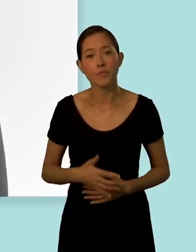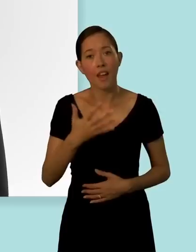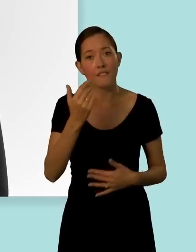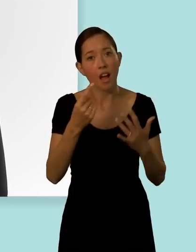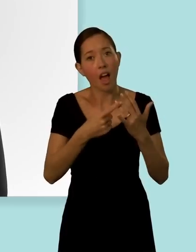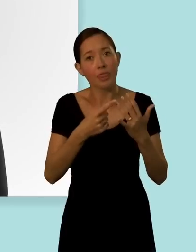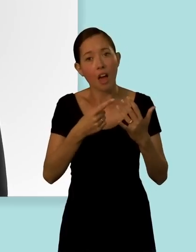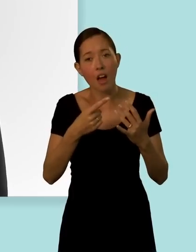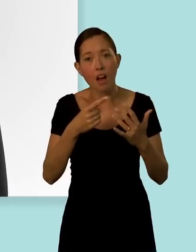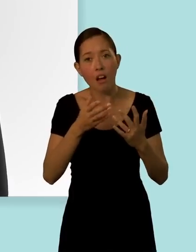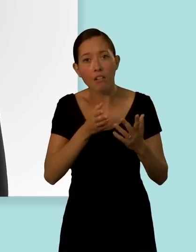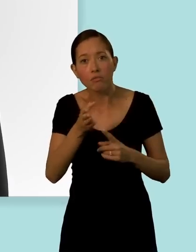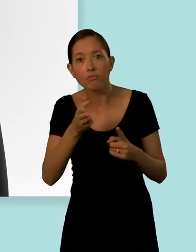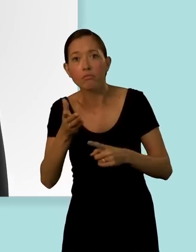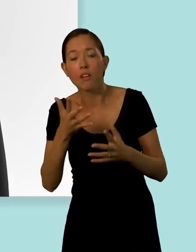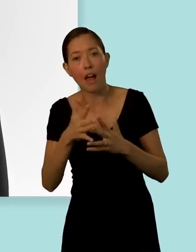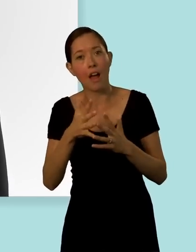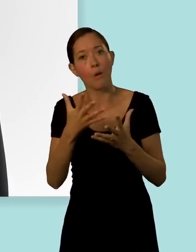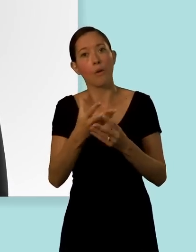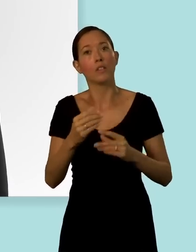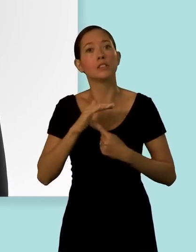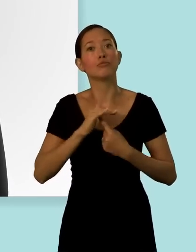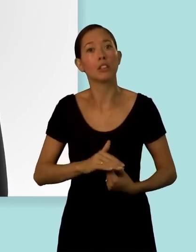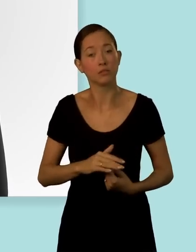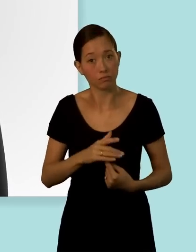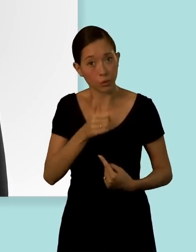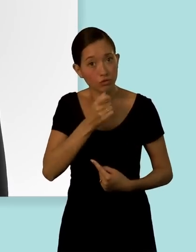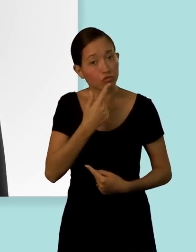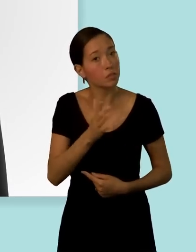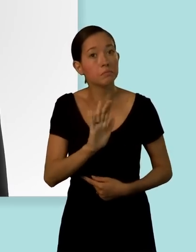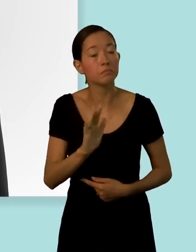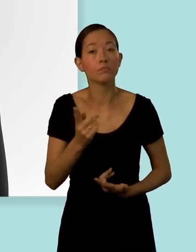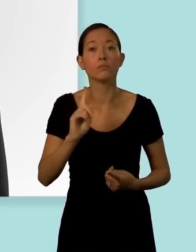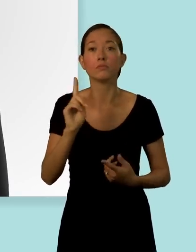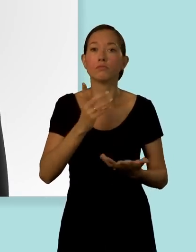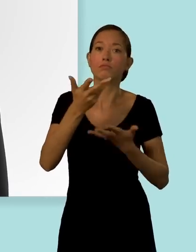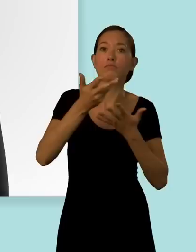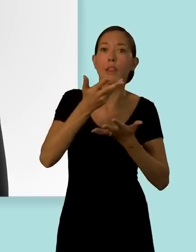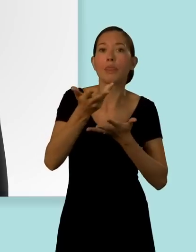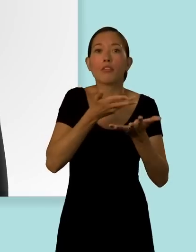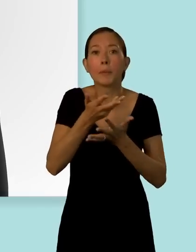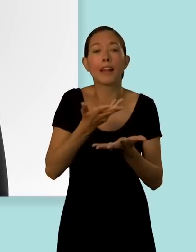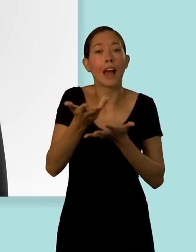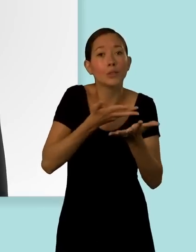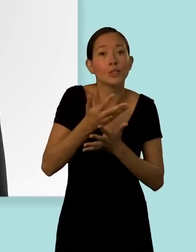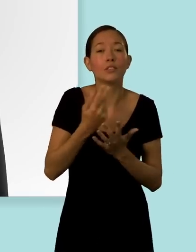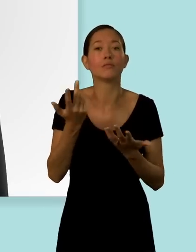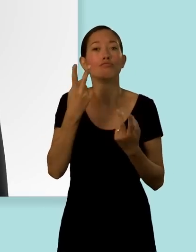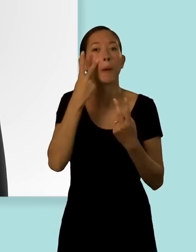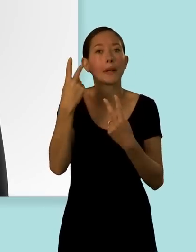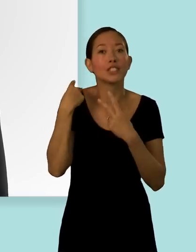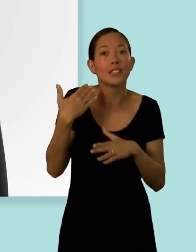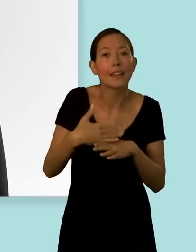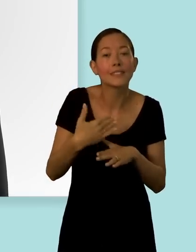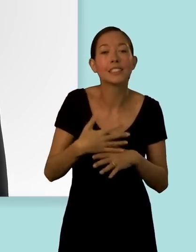There are other ways to treat depression that don't involve taking drugs. These include talking therapies such as counselling,